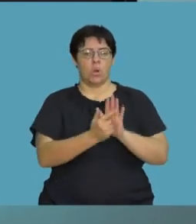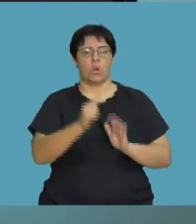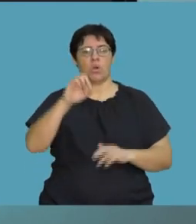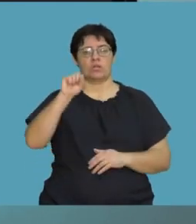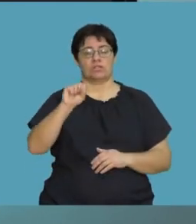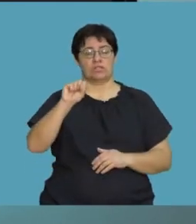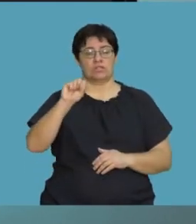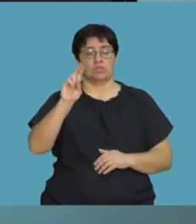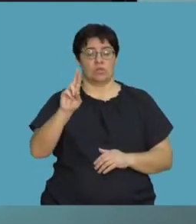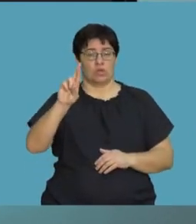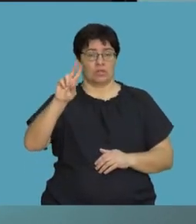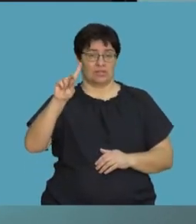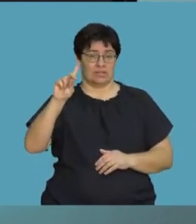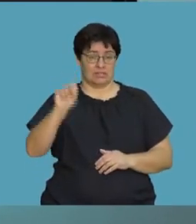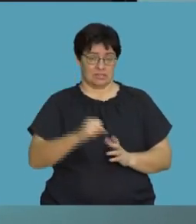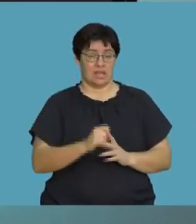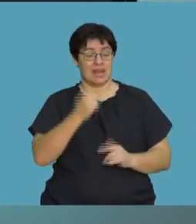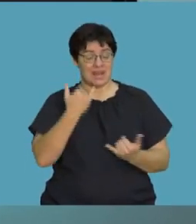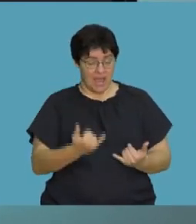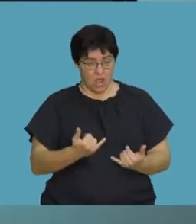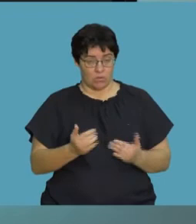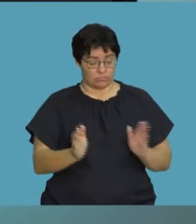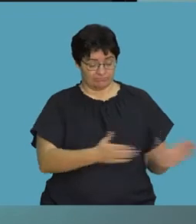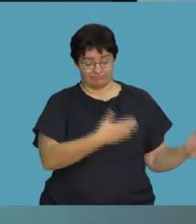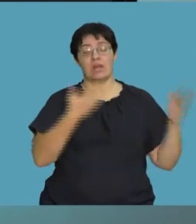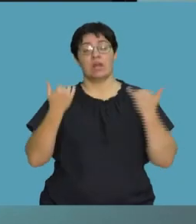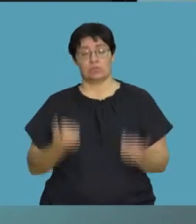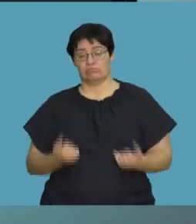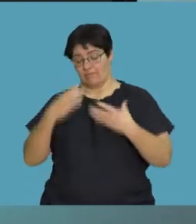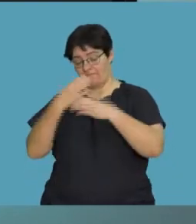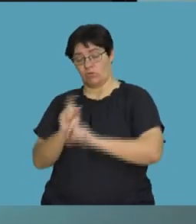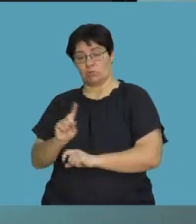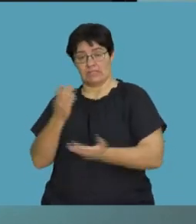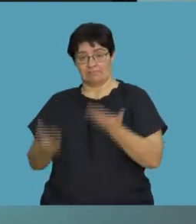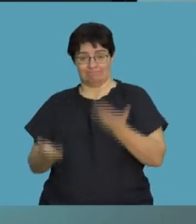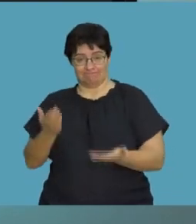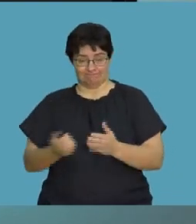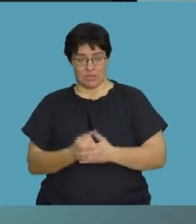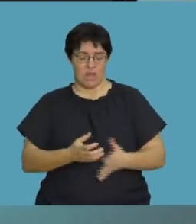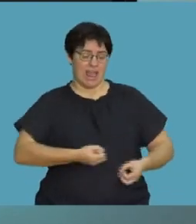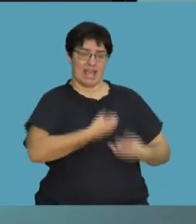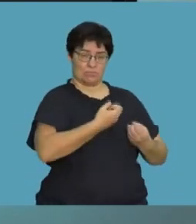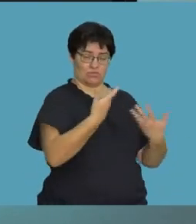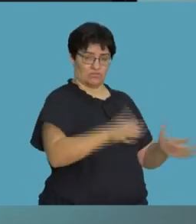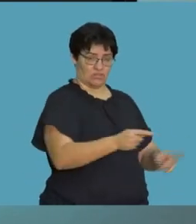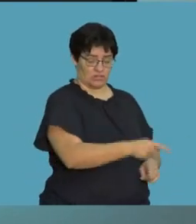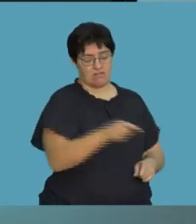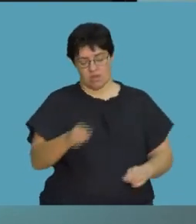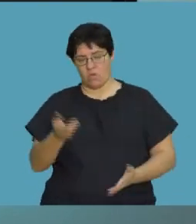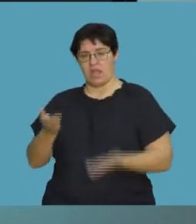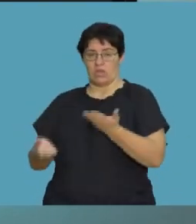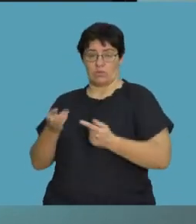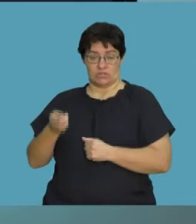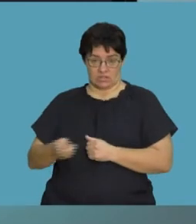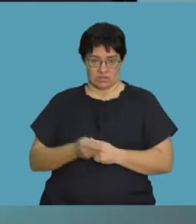at equations, right? Everything we've done thus far has been expressions. Now we're going to look at some equations and